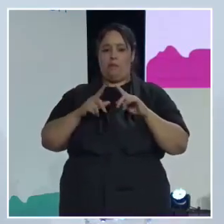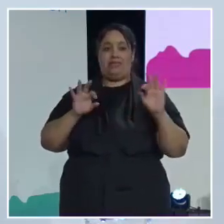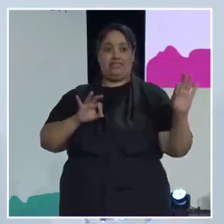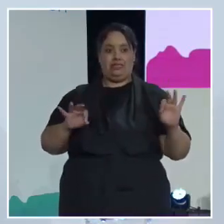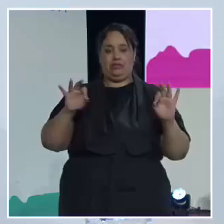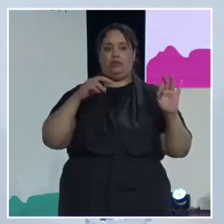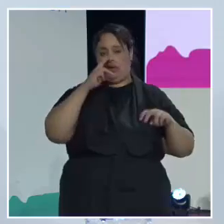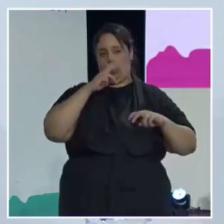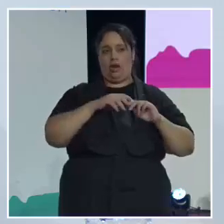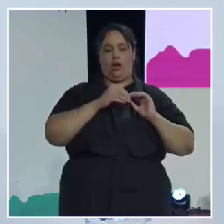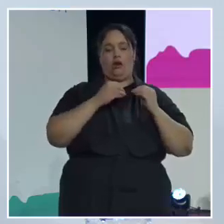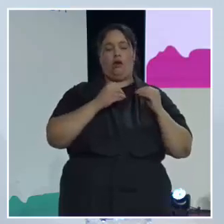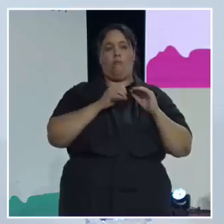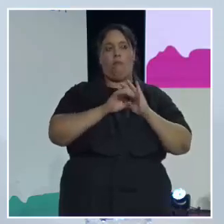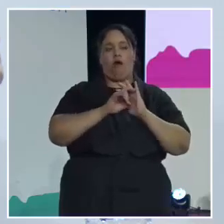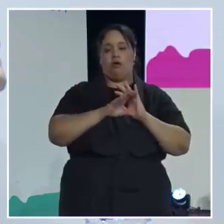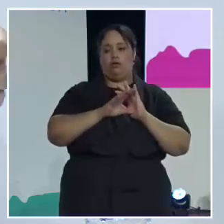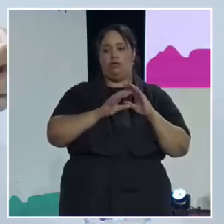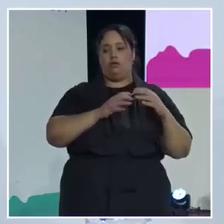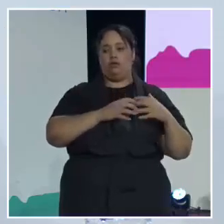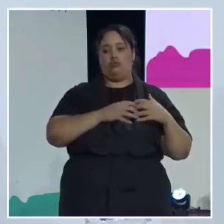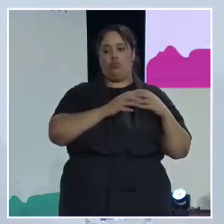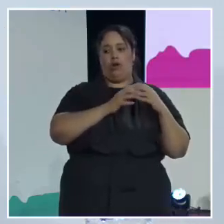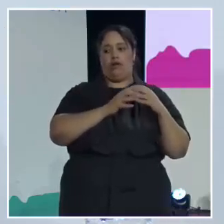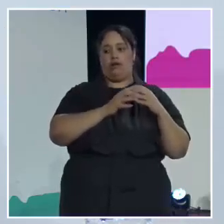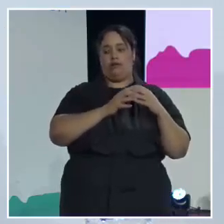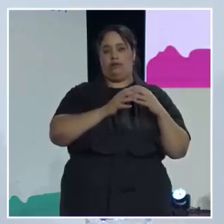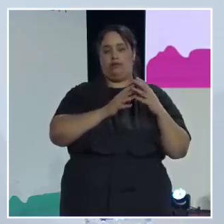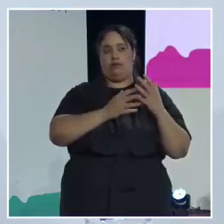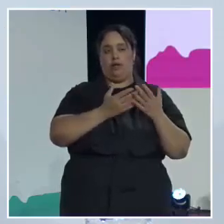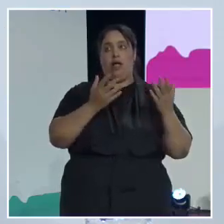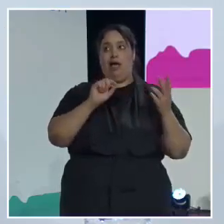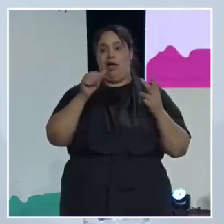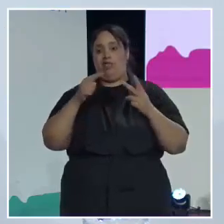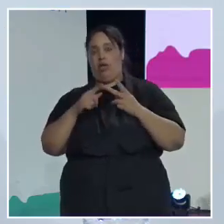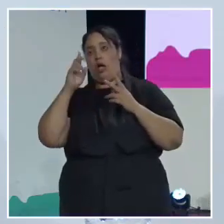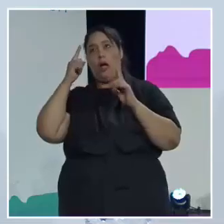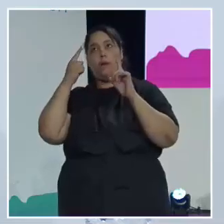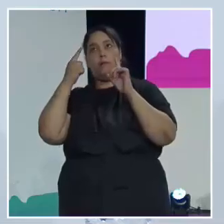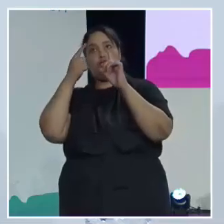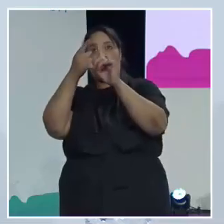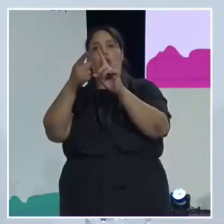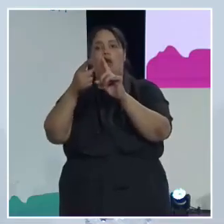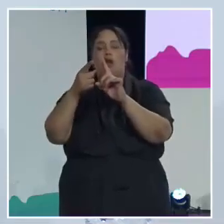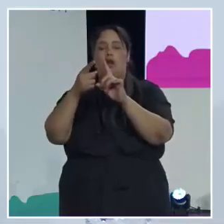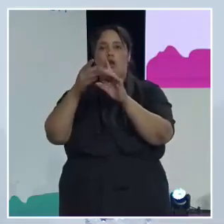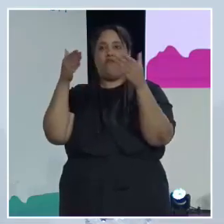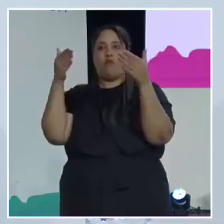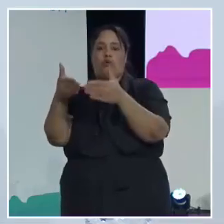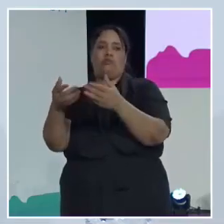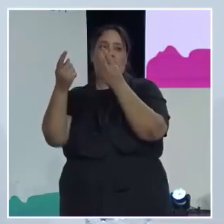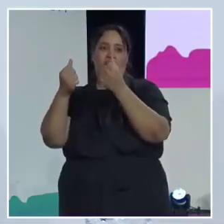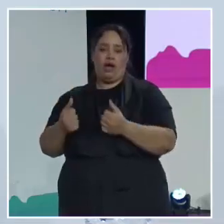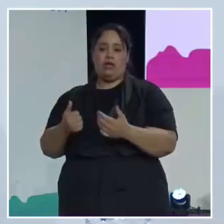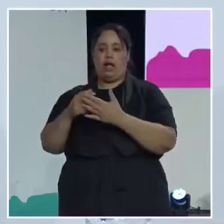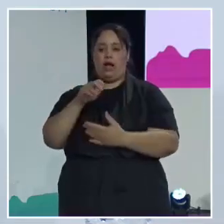this market-creating one. And the other one was on this idea of mission-oriented finance. You know, first we need to align the NDBs and the MDBs